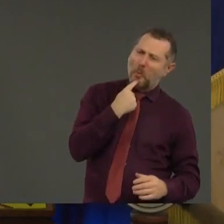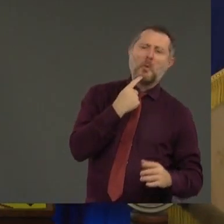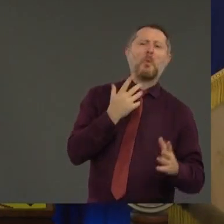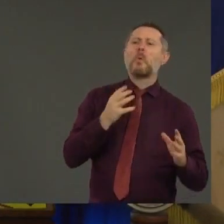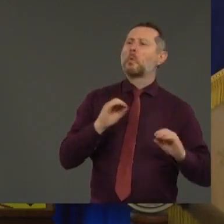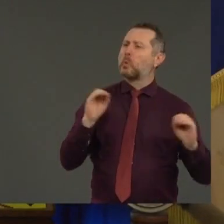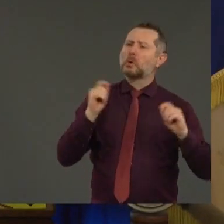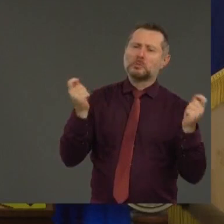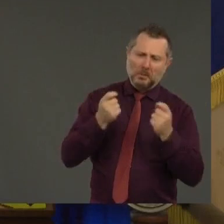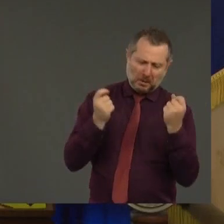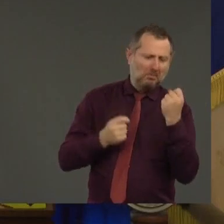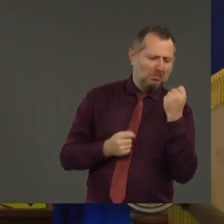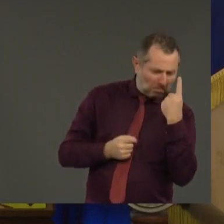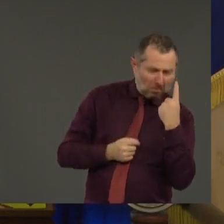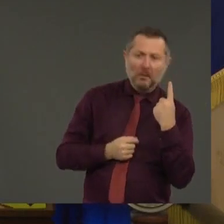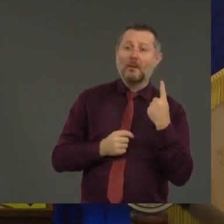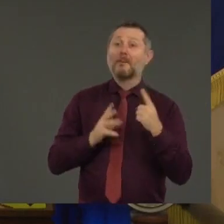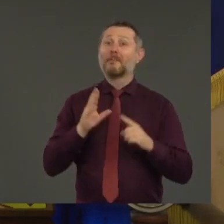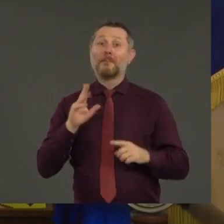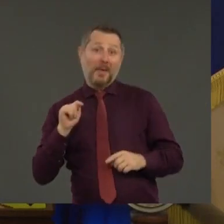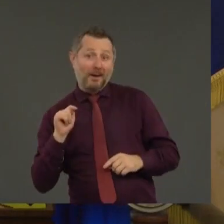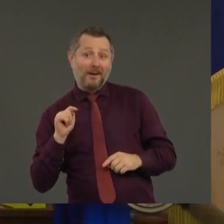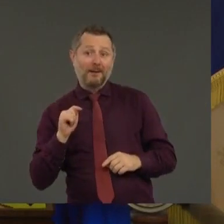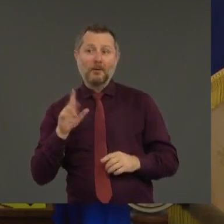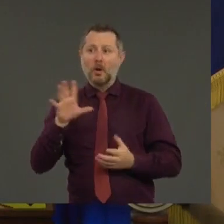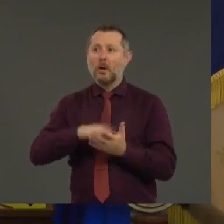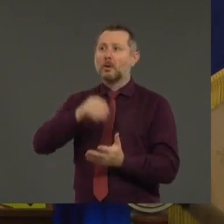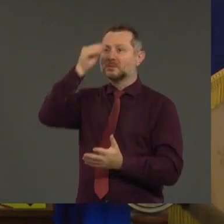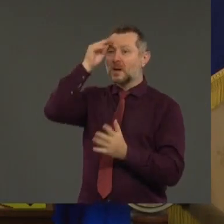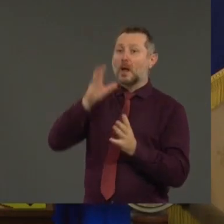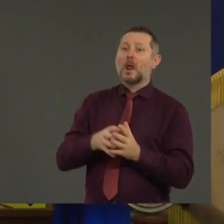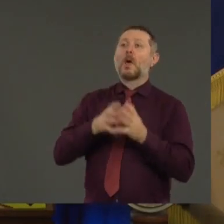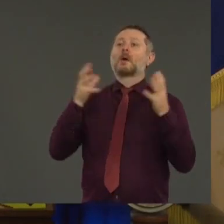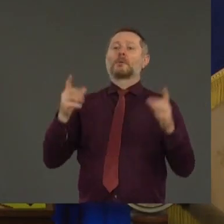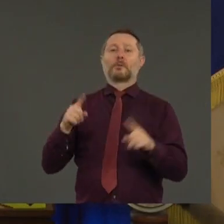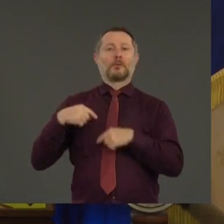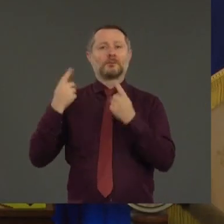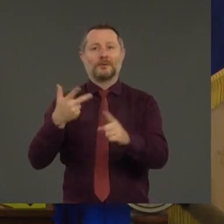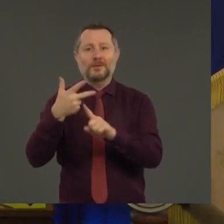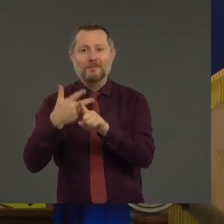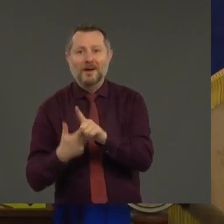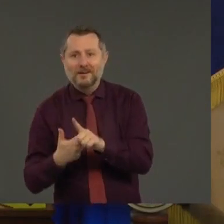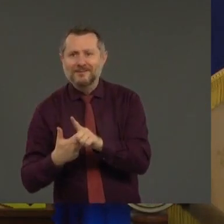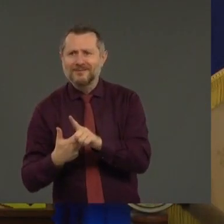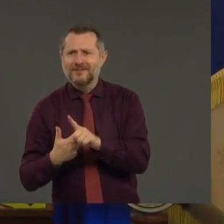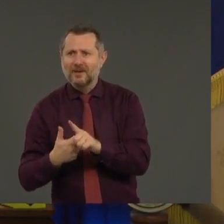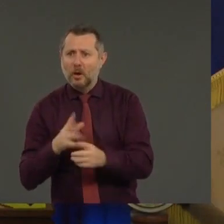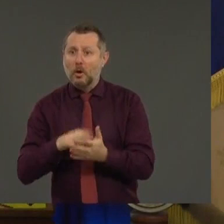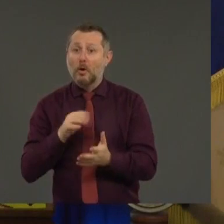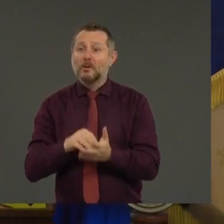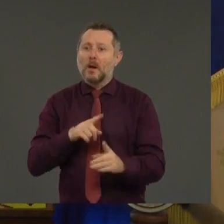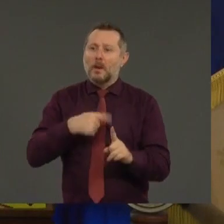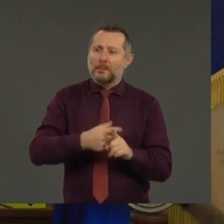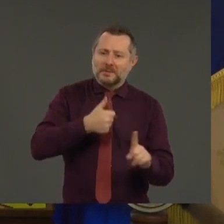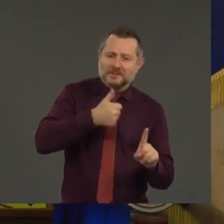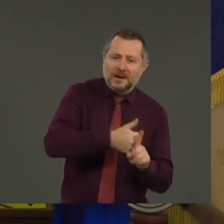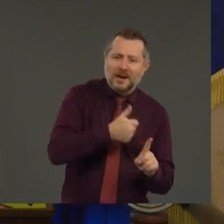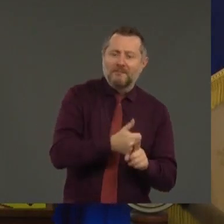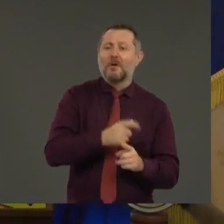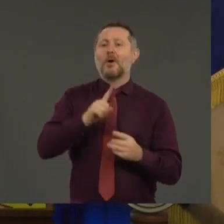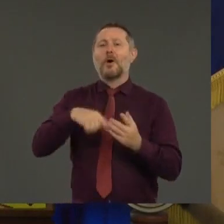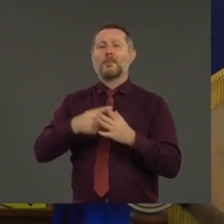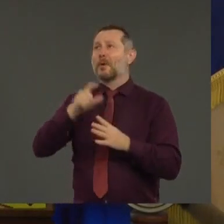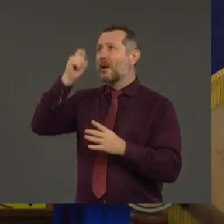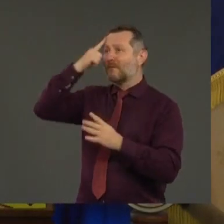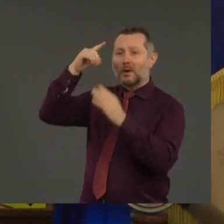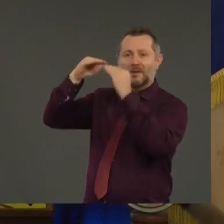ceremony, but that she had learned a lot over these past 3 months. She learned about herself, she learned about government, she learned about